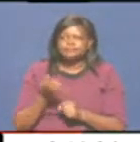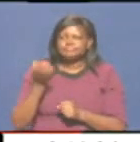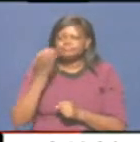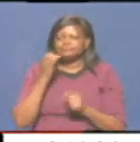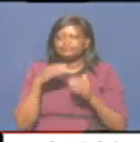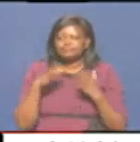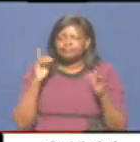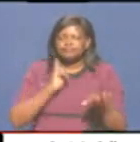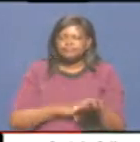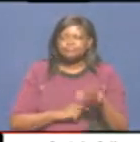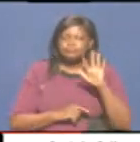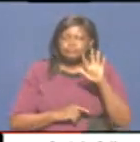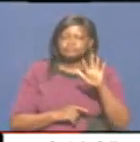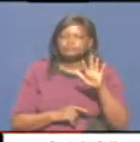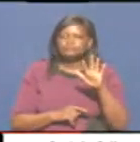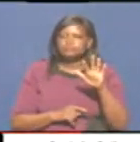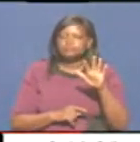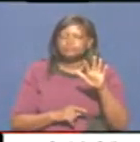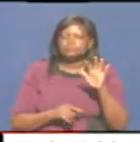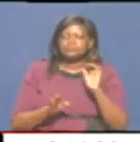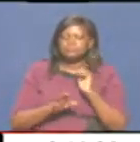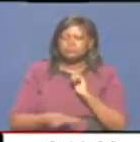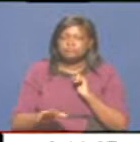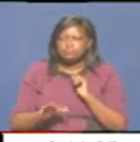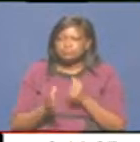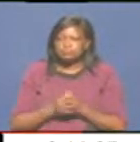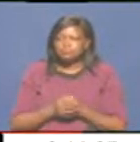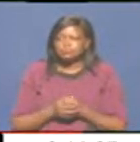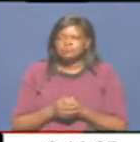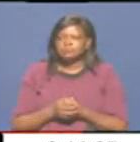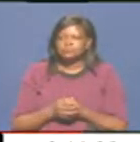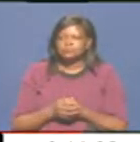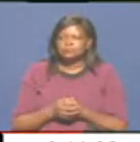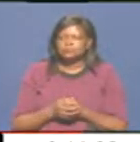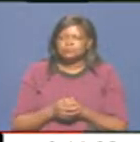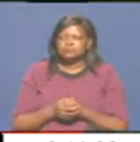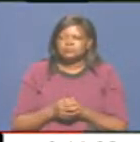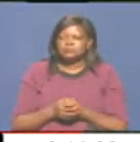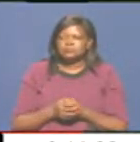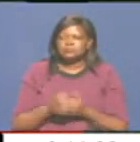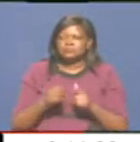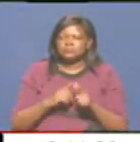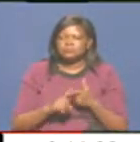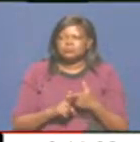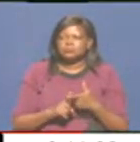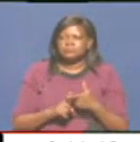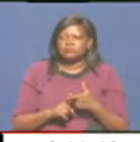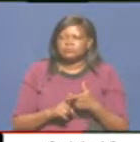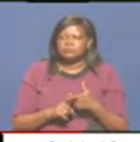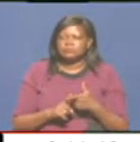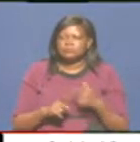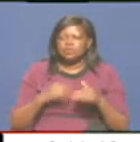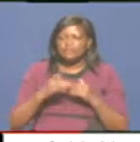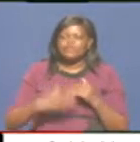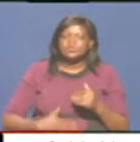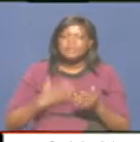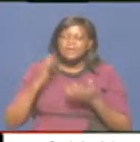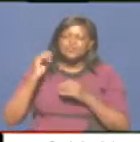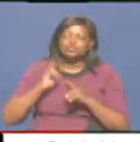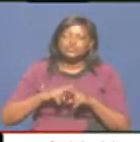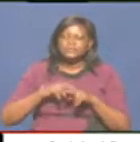5 a.m. very quickly, Tomboy. The stadium opens at 5 a.m. and then all guests are expected to seat